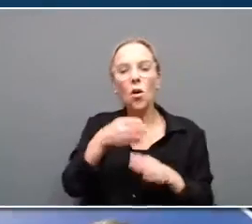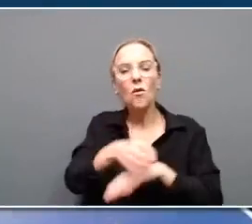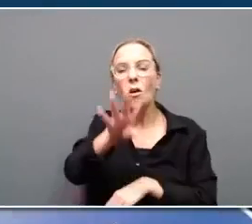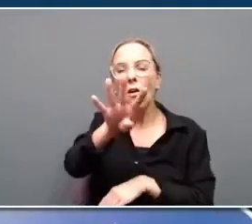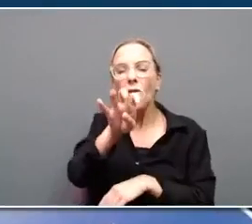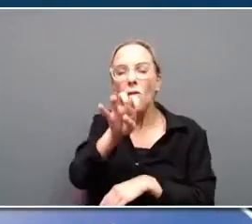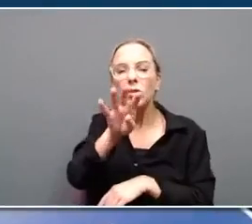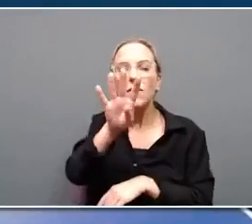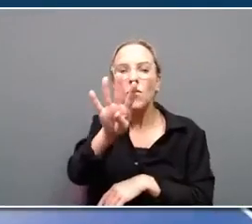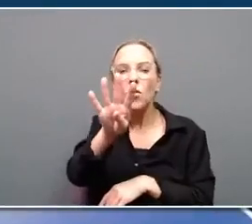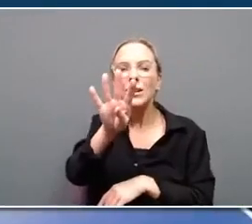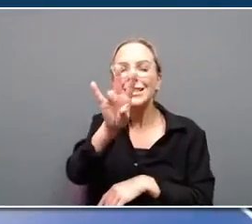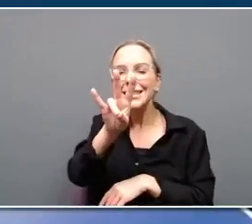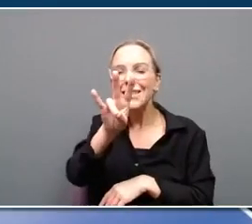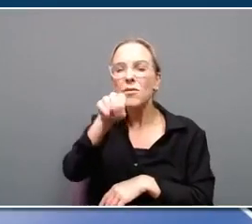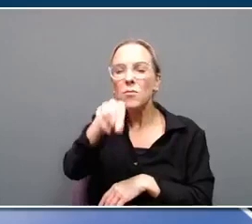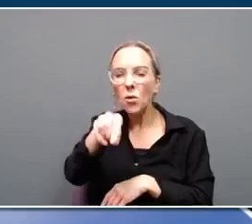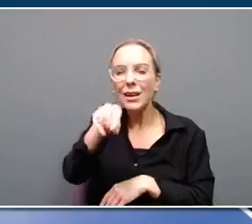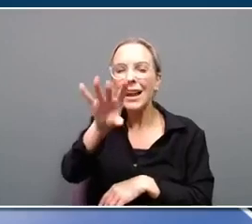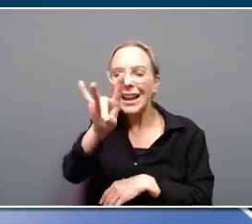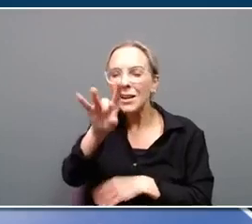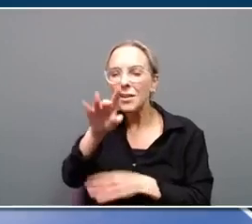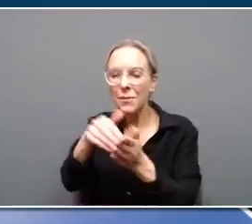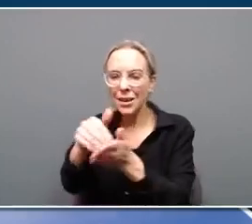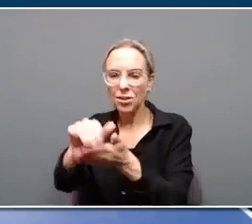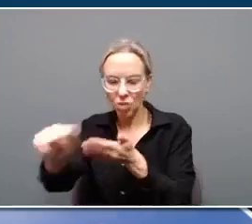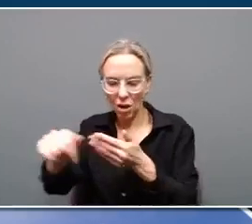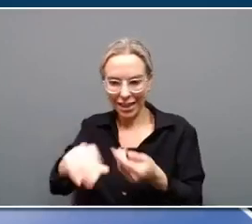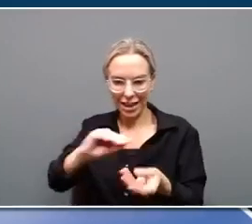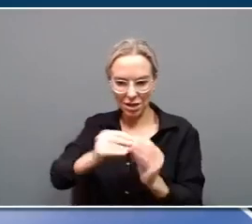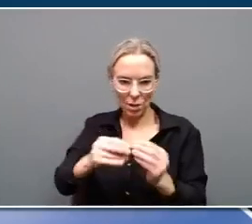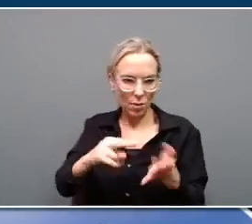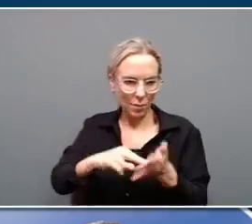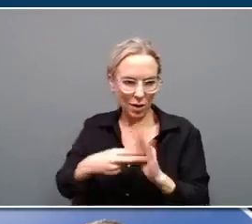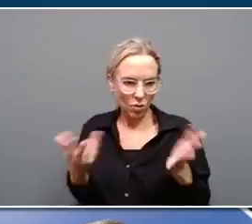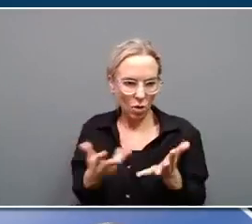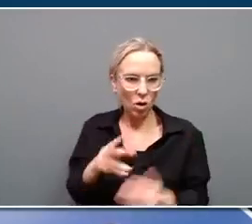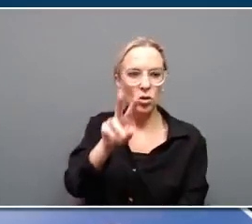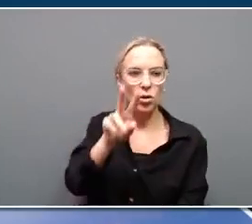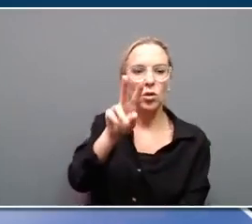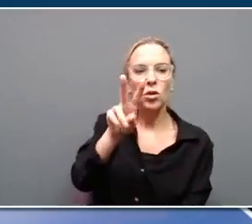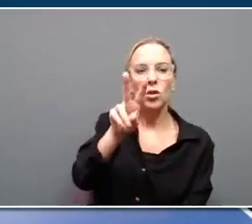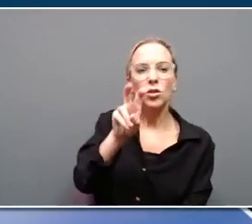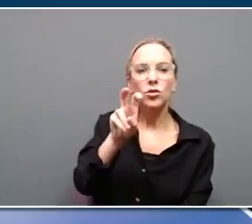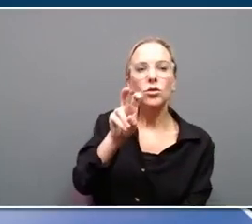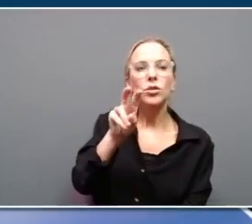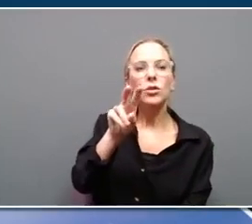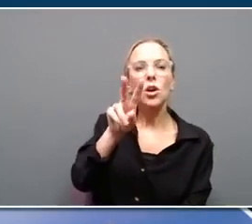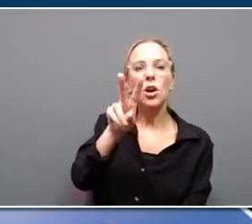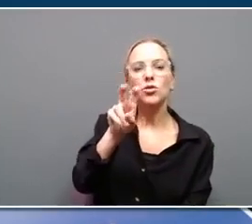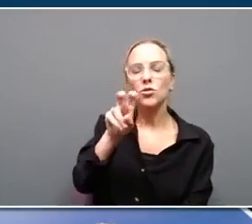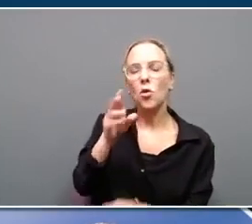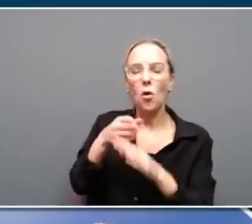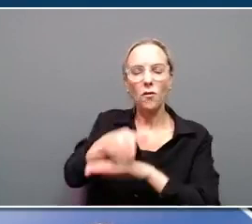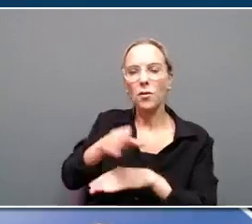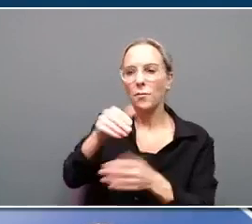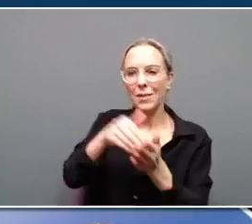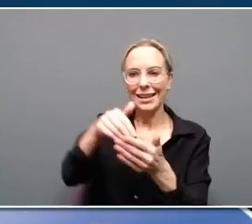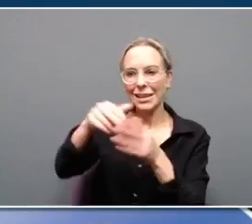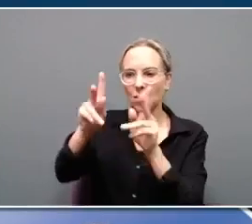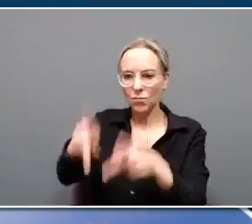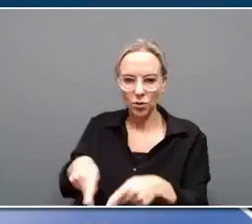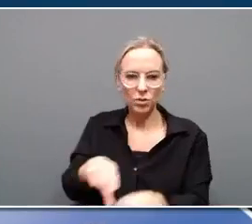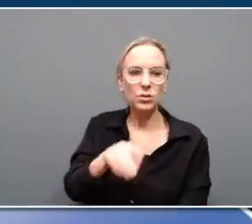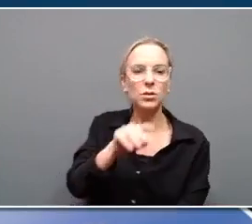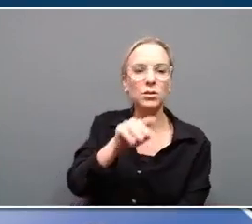$447.8 million. The number represents 21.2 million wagered in person and over 426.6